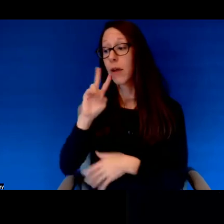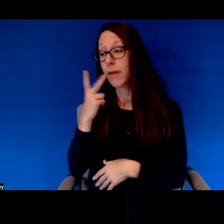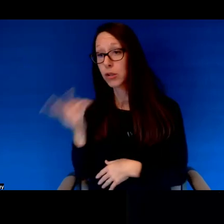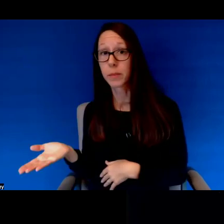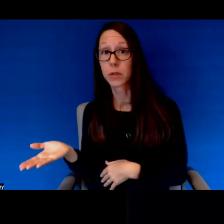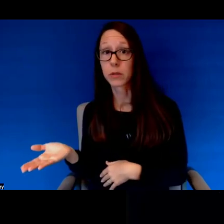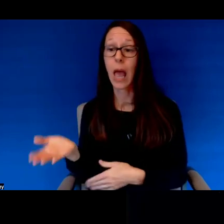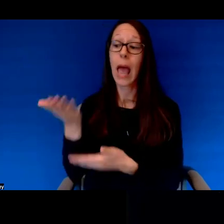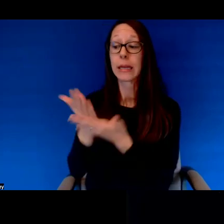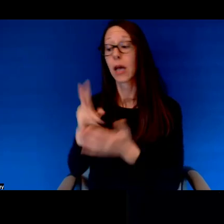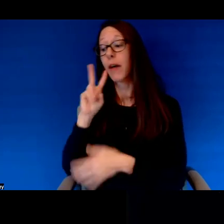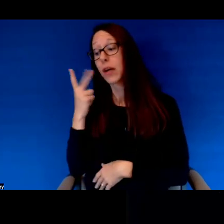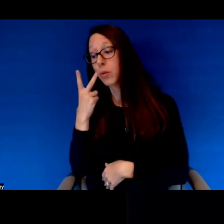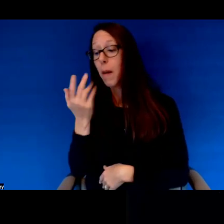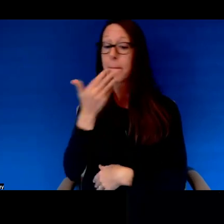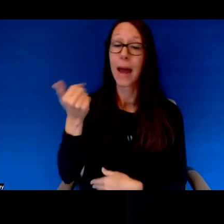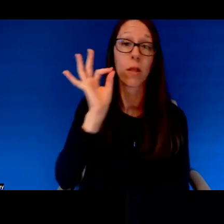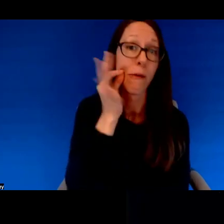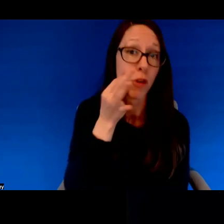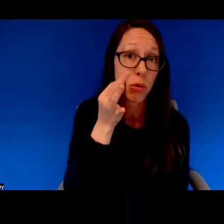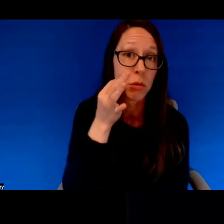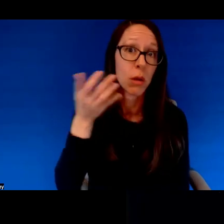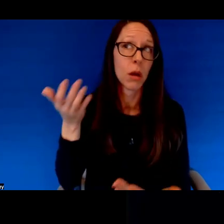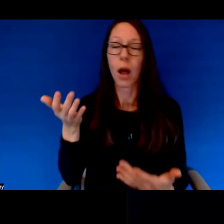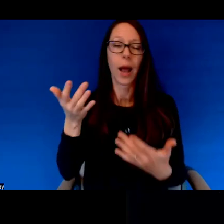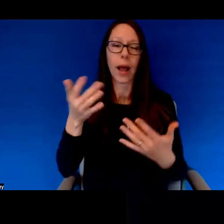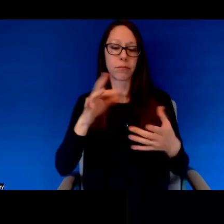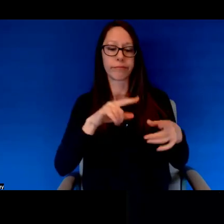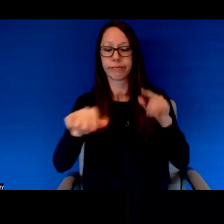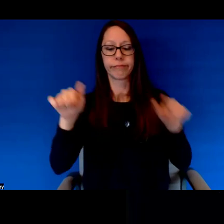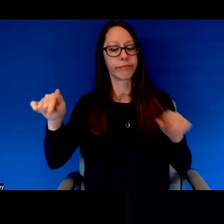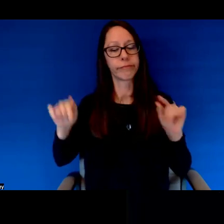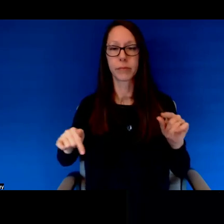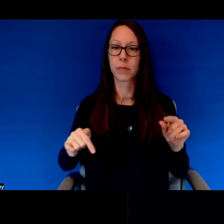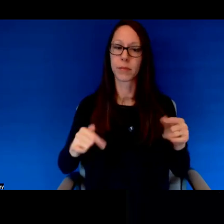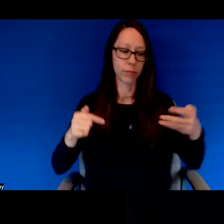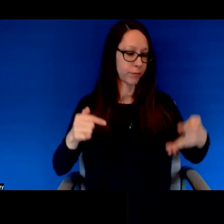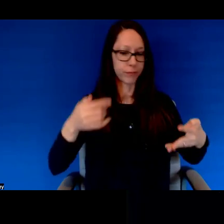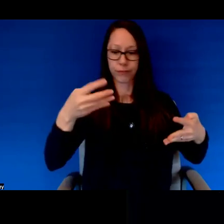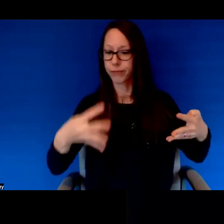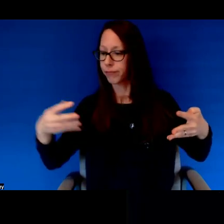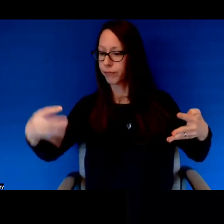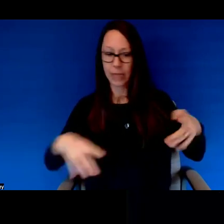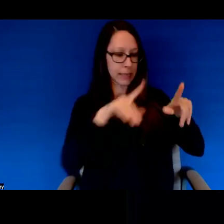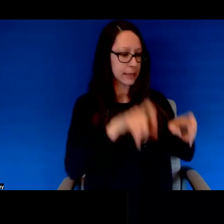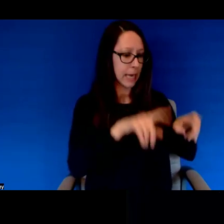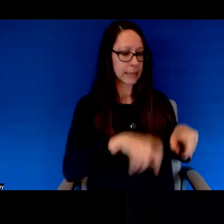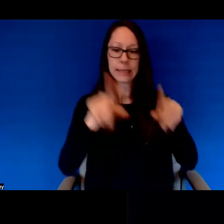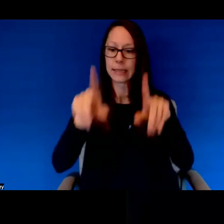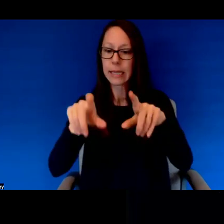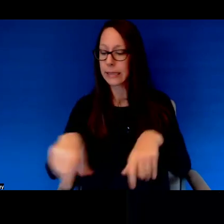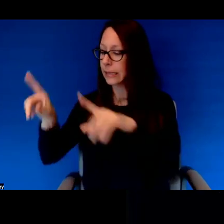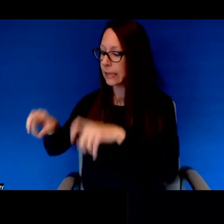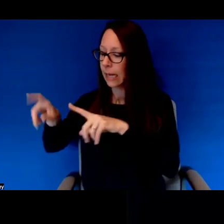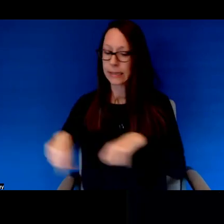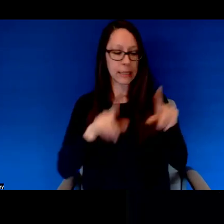vegetables that will be better than some fruits. And it's a really cool time to go test all these different things and find the best of all